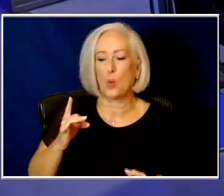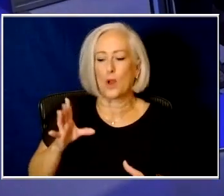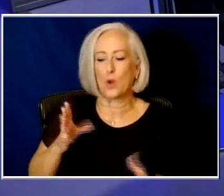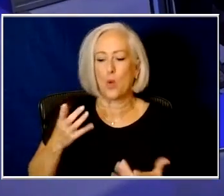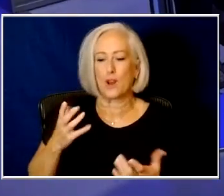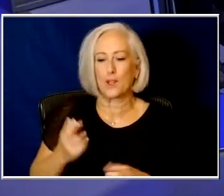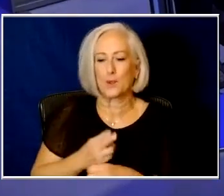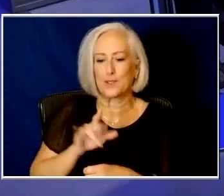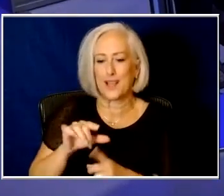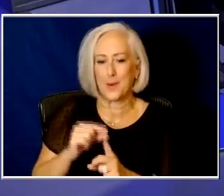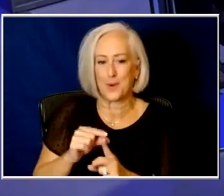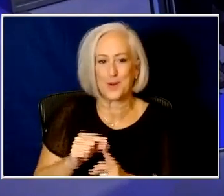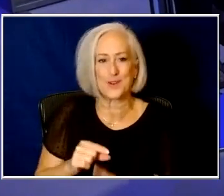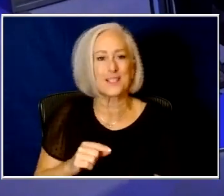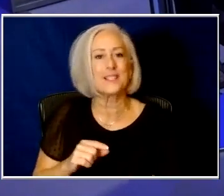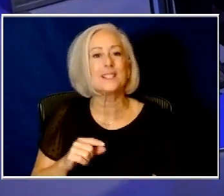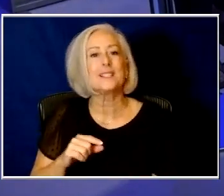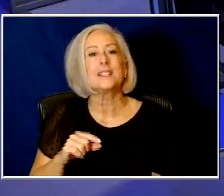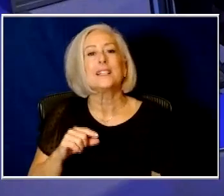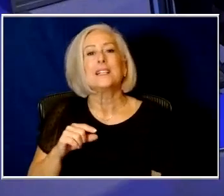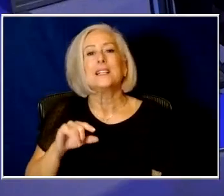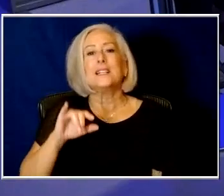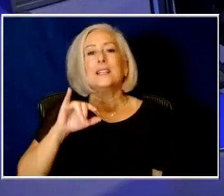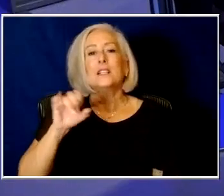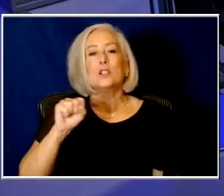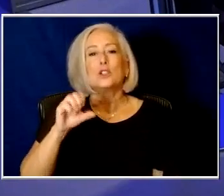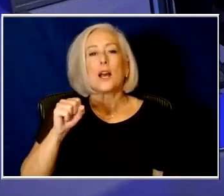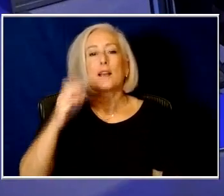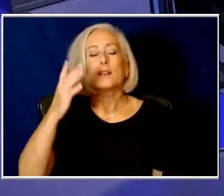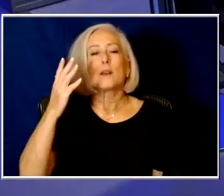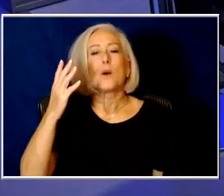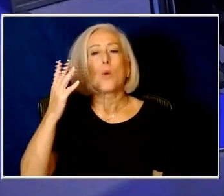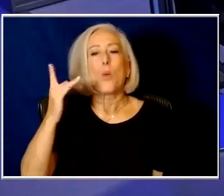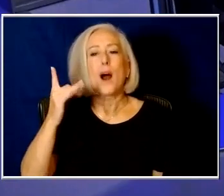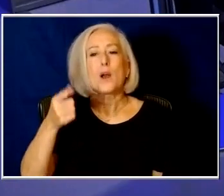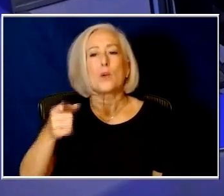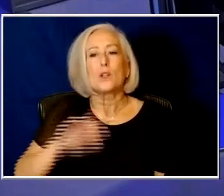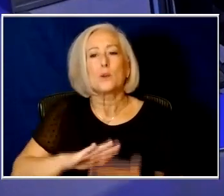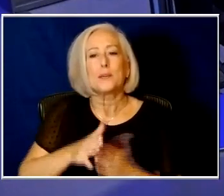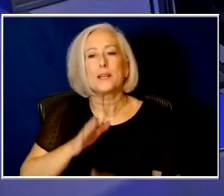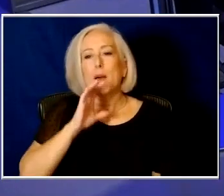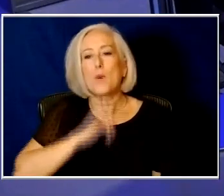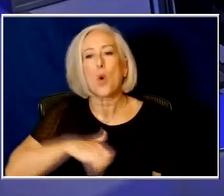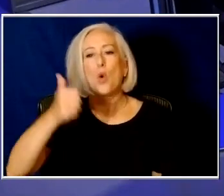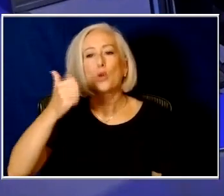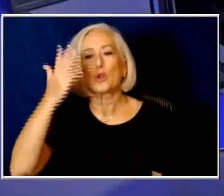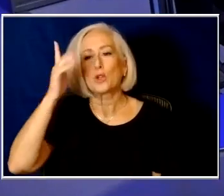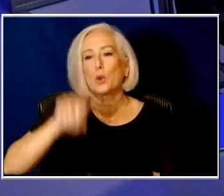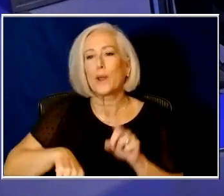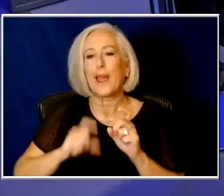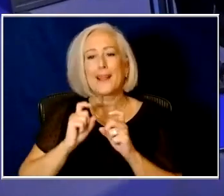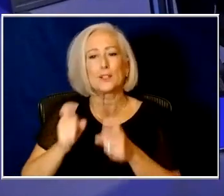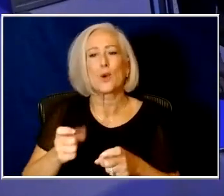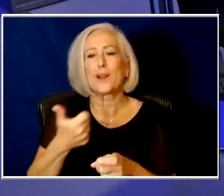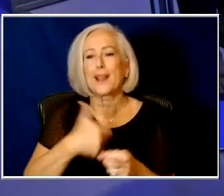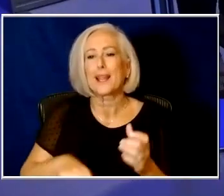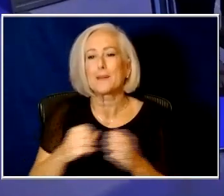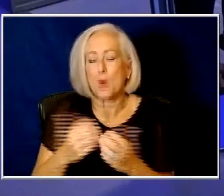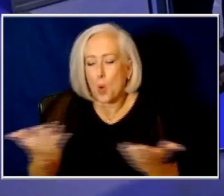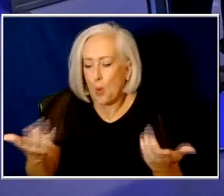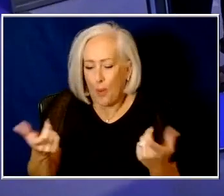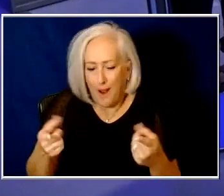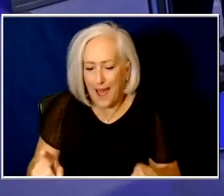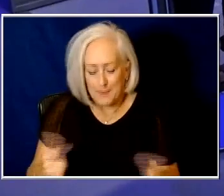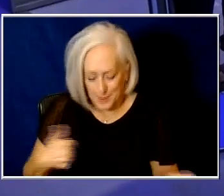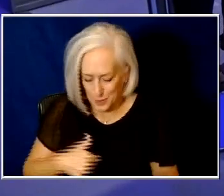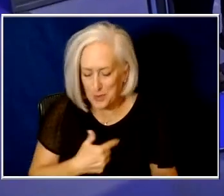going to go to Jess. Last question. Why is it as you get older you can't be a donor? What happens to us? Yeah, that's a very Because interesting. we may be about the